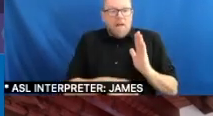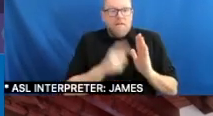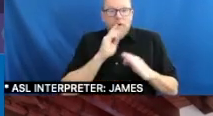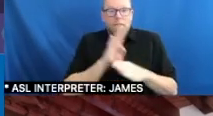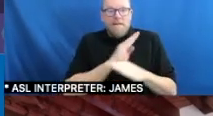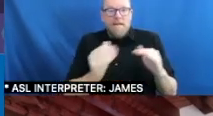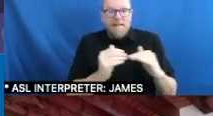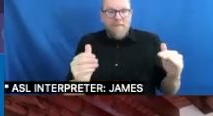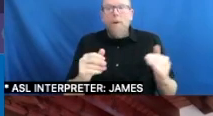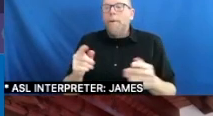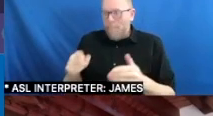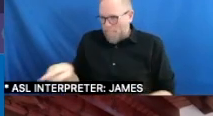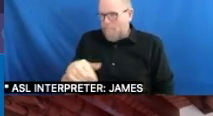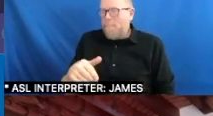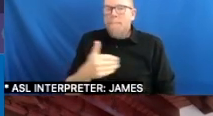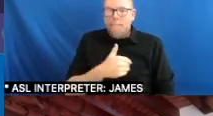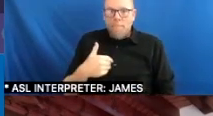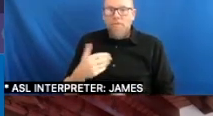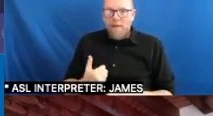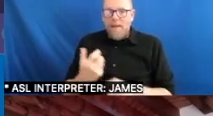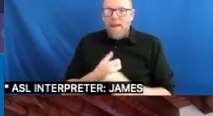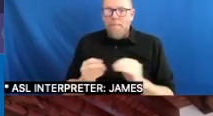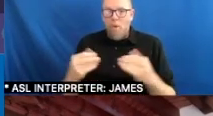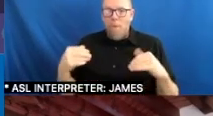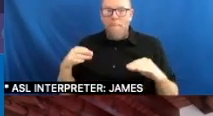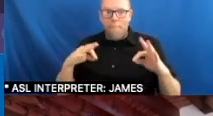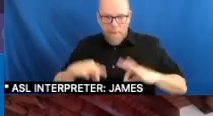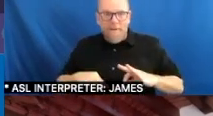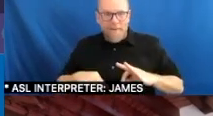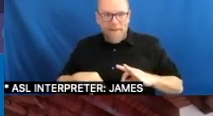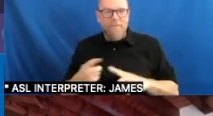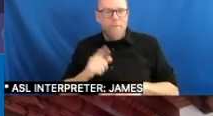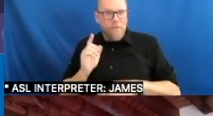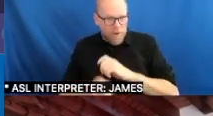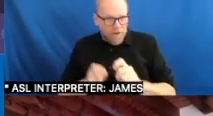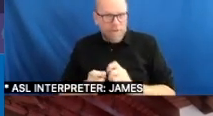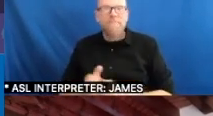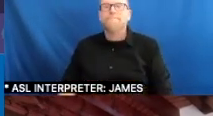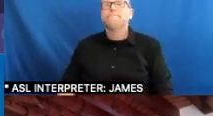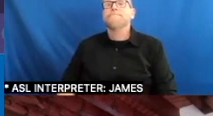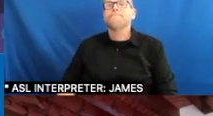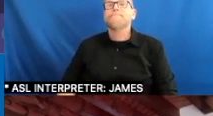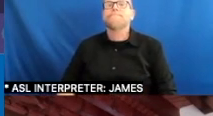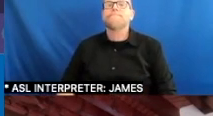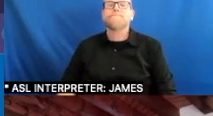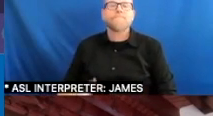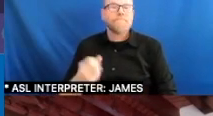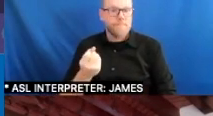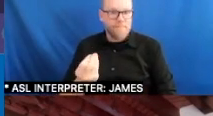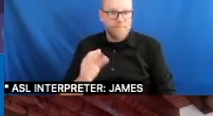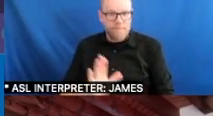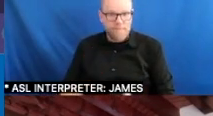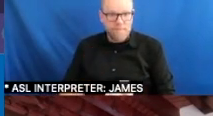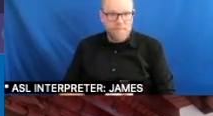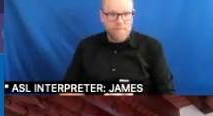that the members can receive more of the benefit of their contribution to the cooperative. So, when